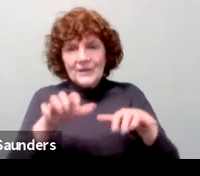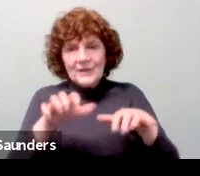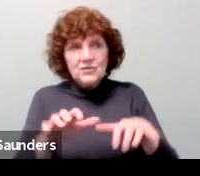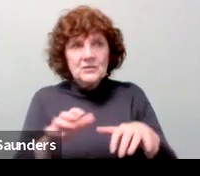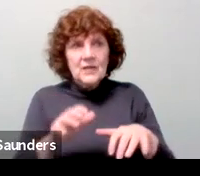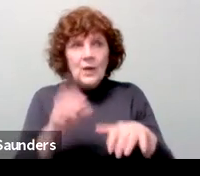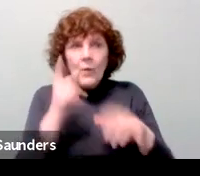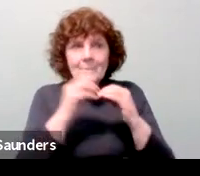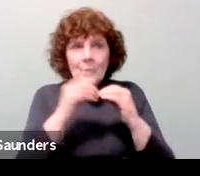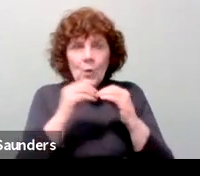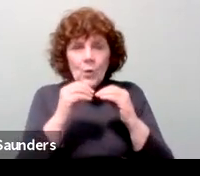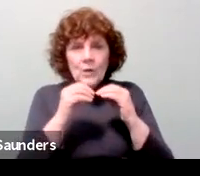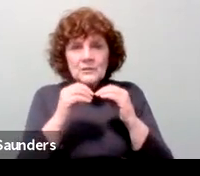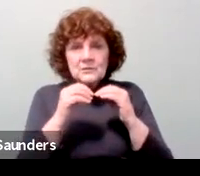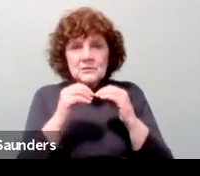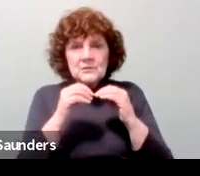one further step.